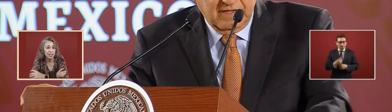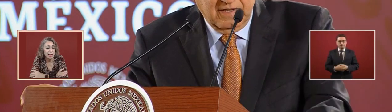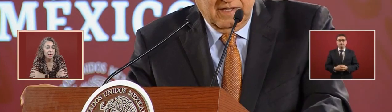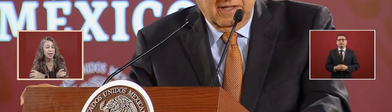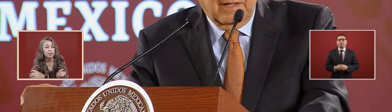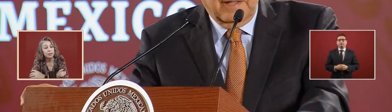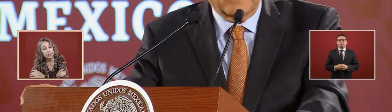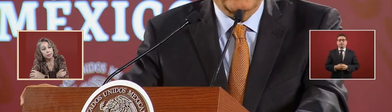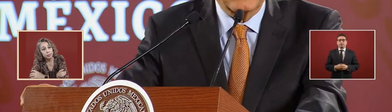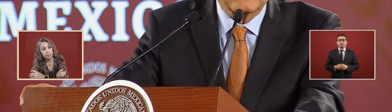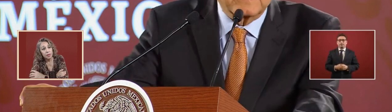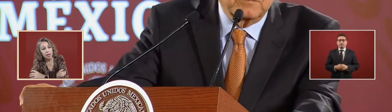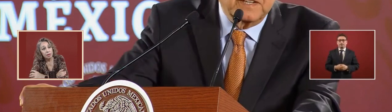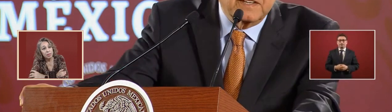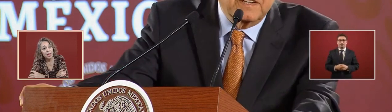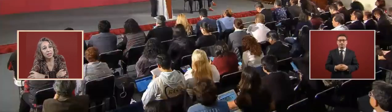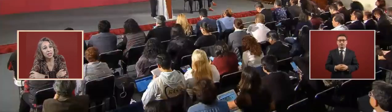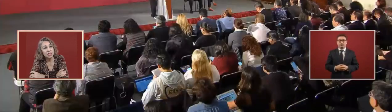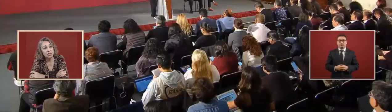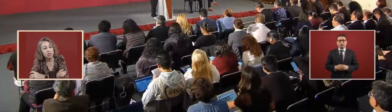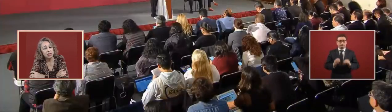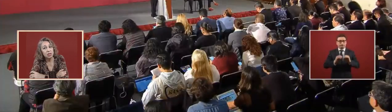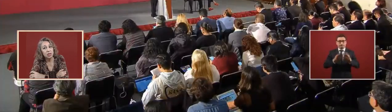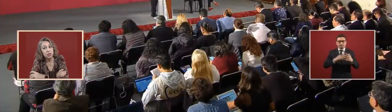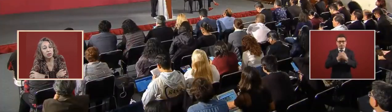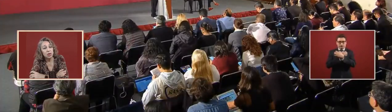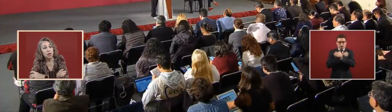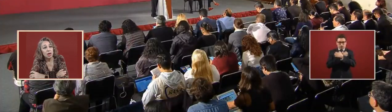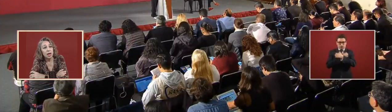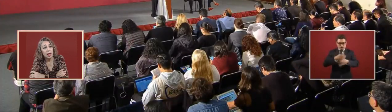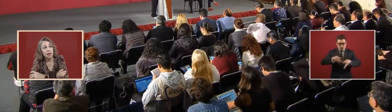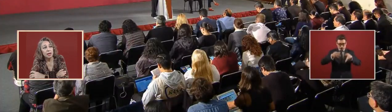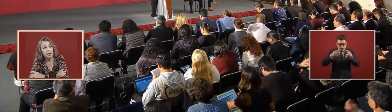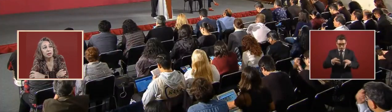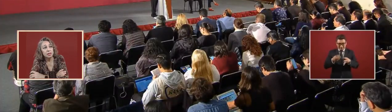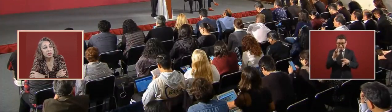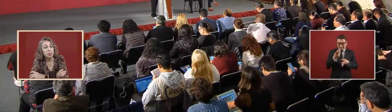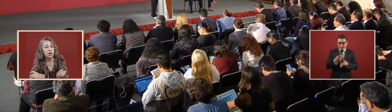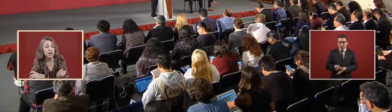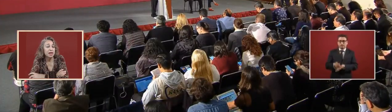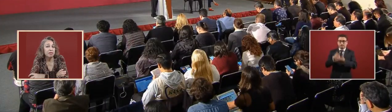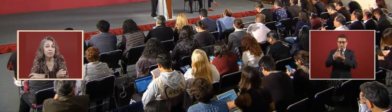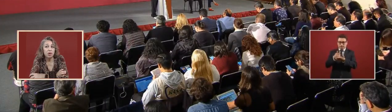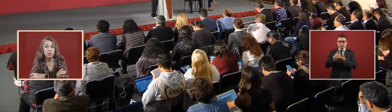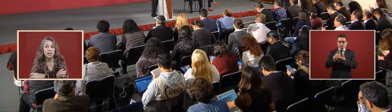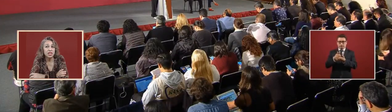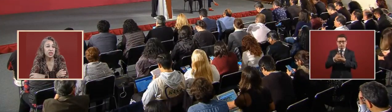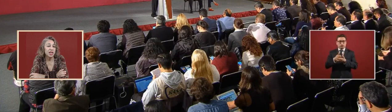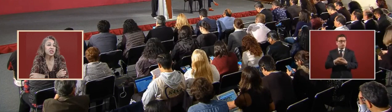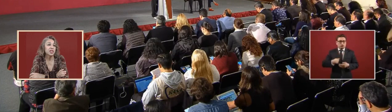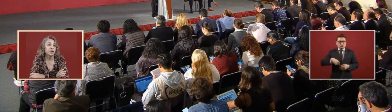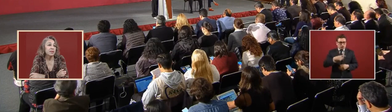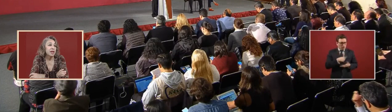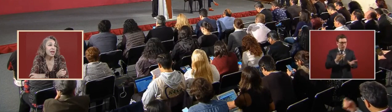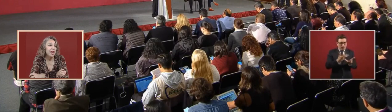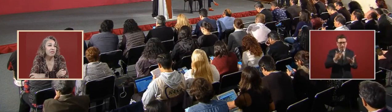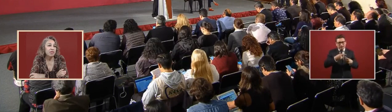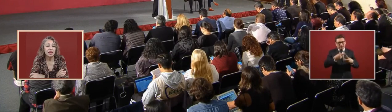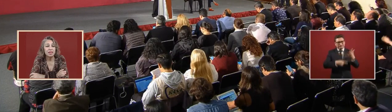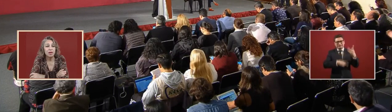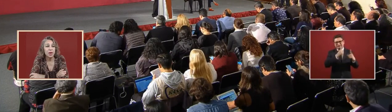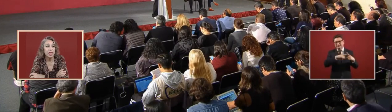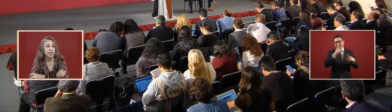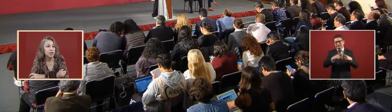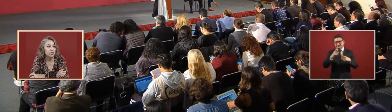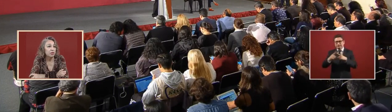you're asking now, es apoyarse también because en it's la also formal. To decir, support in formal education, hacer,